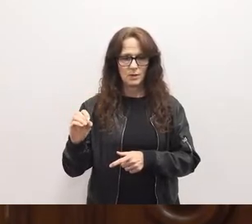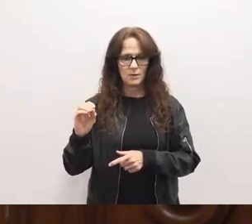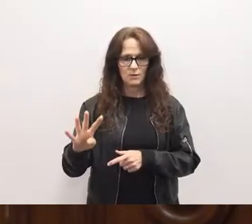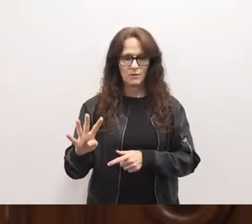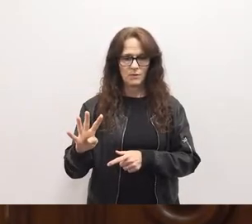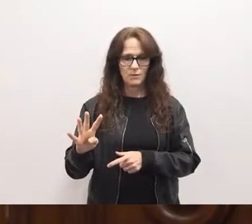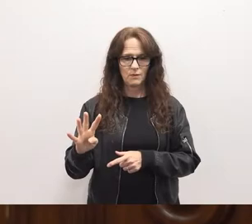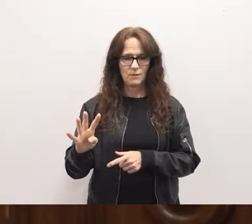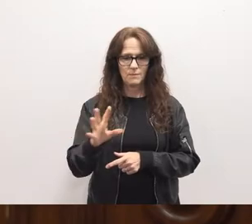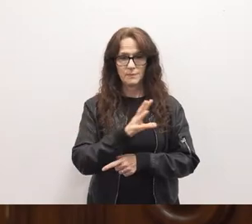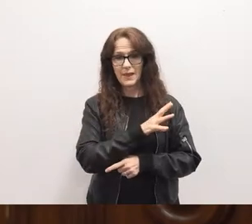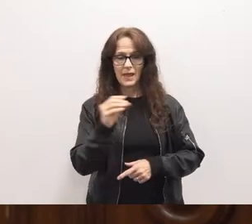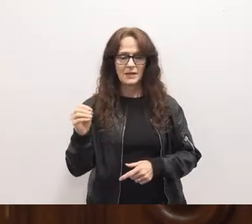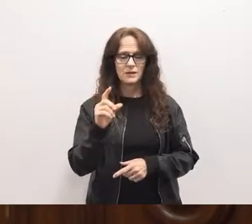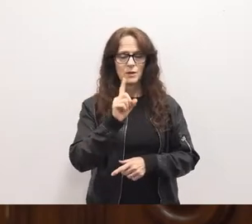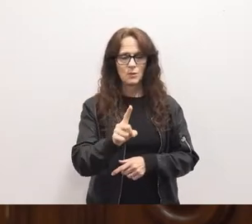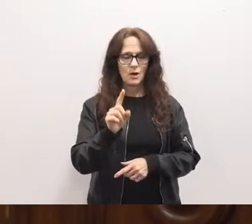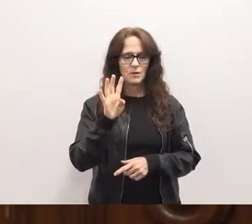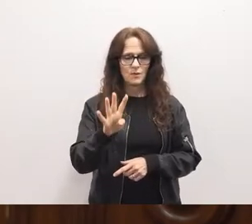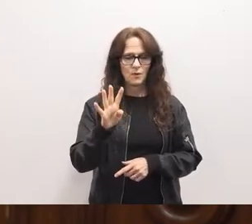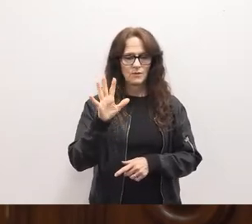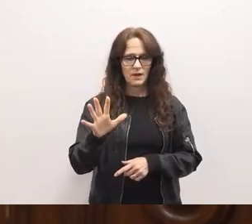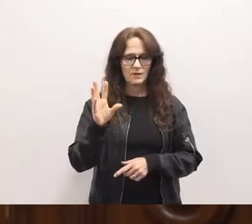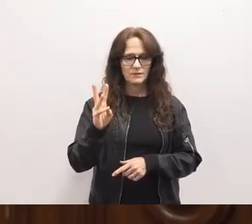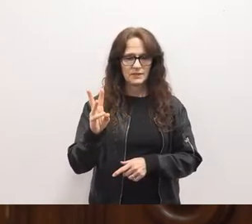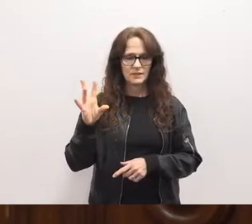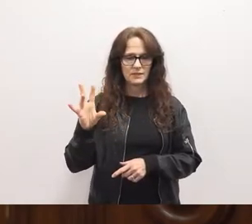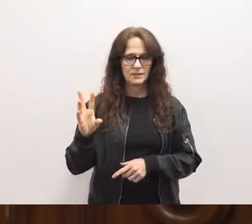231091804, and